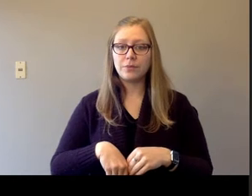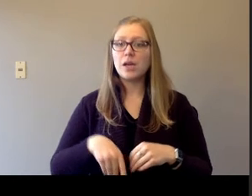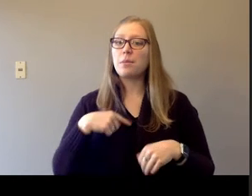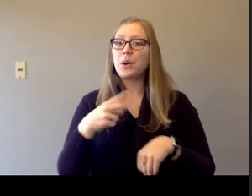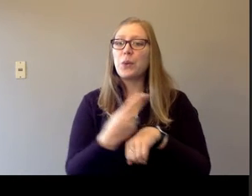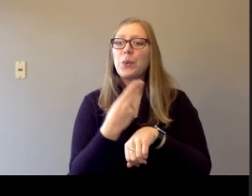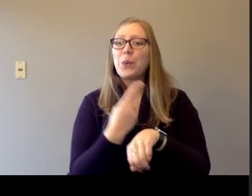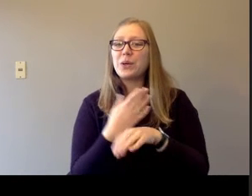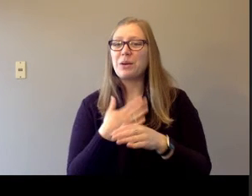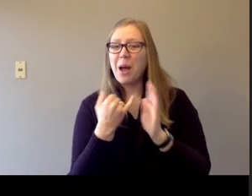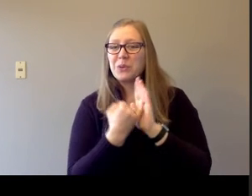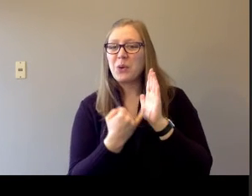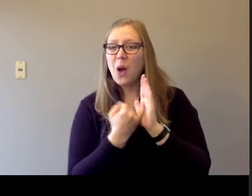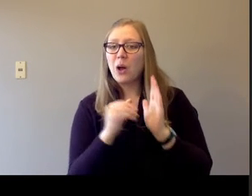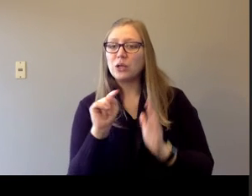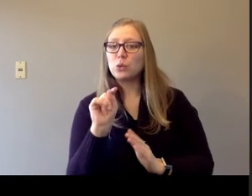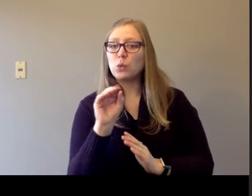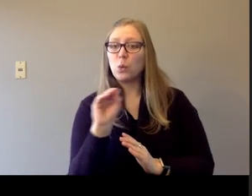draw